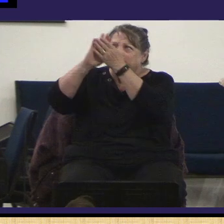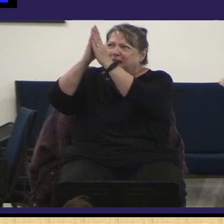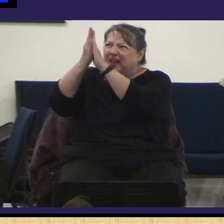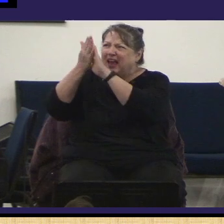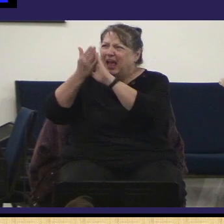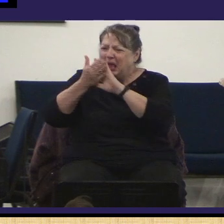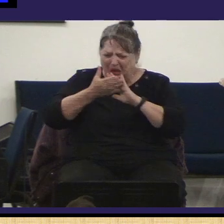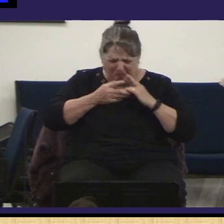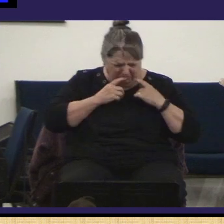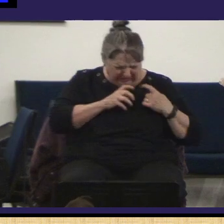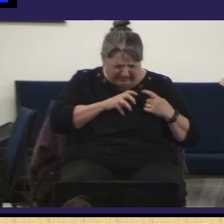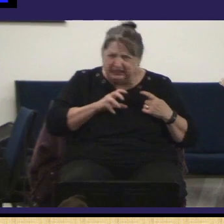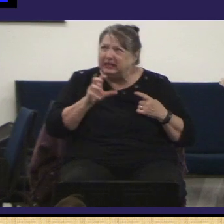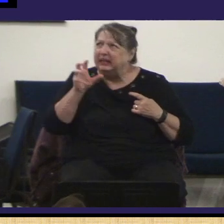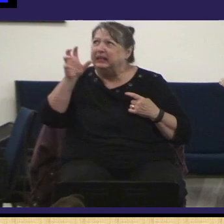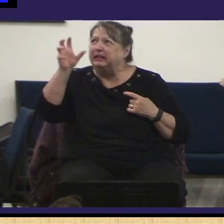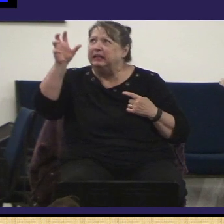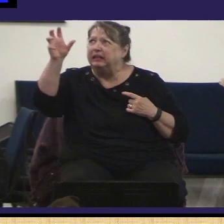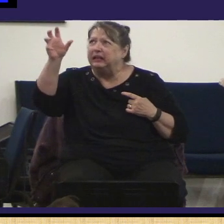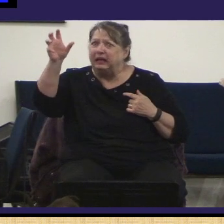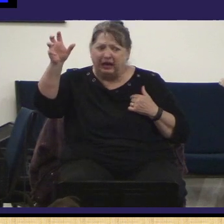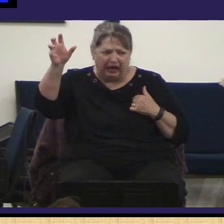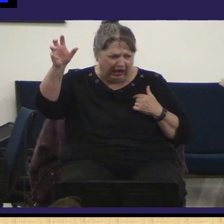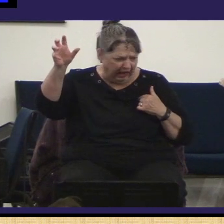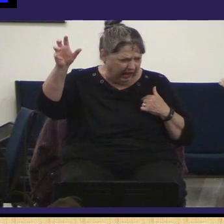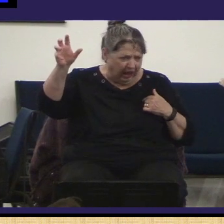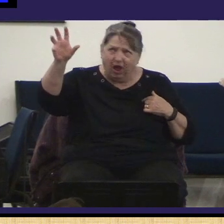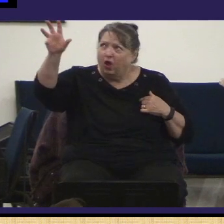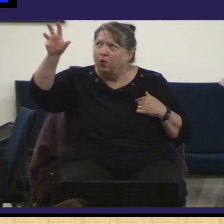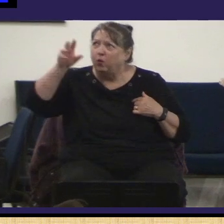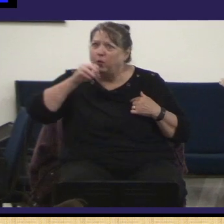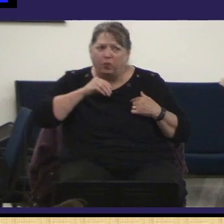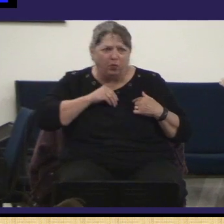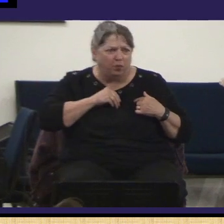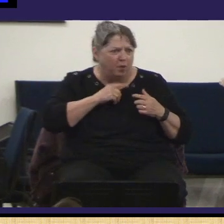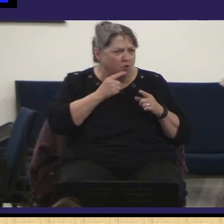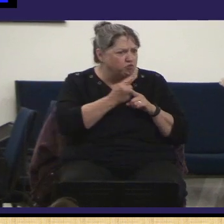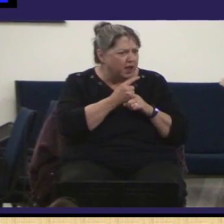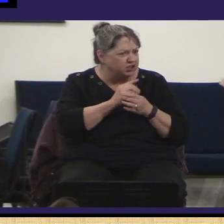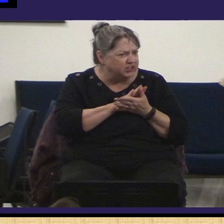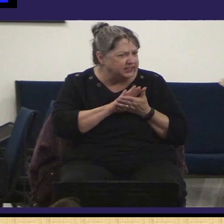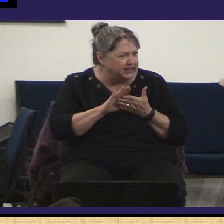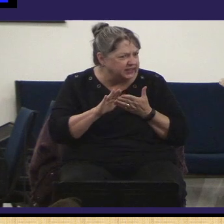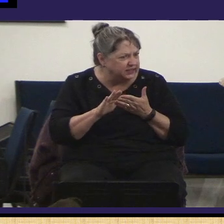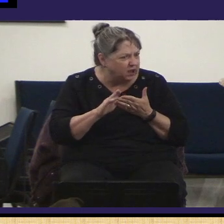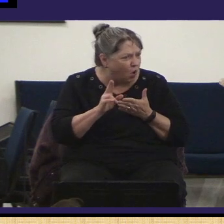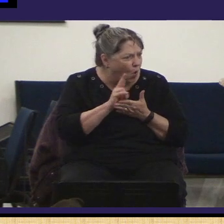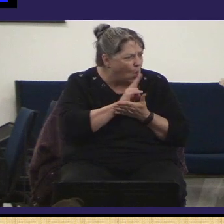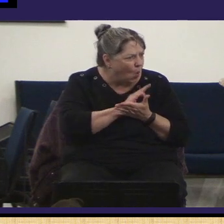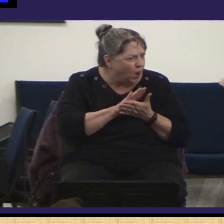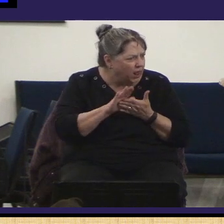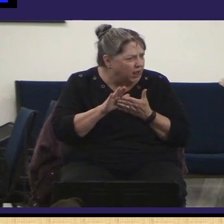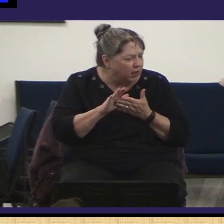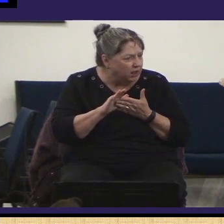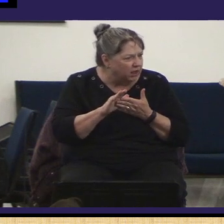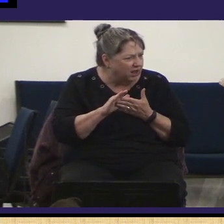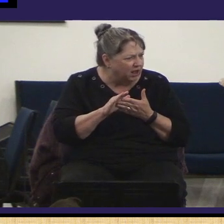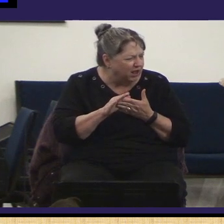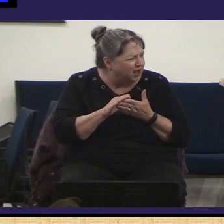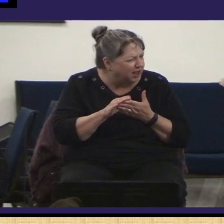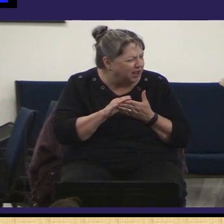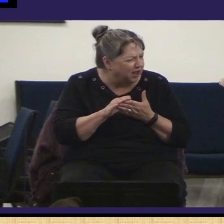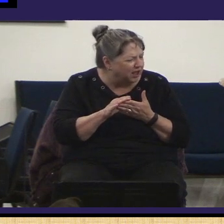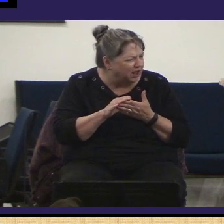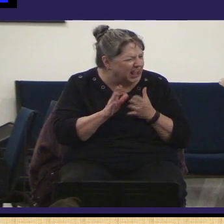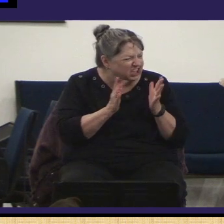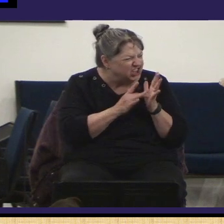It's His righteousness, church. It's His righteousness. It's not ours. See, when Paul is talking about righteousness